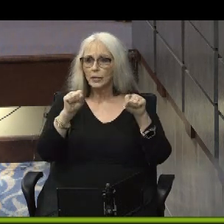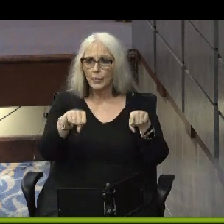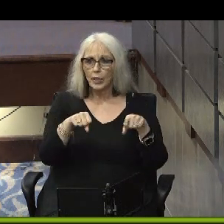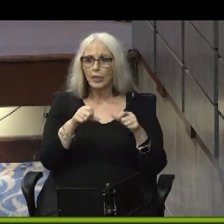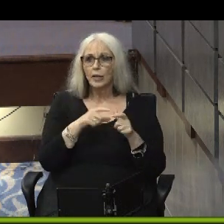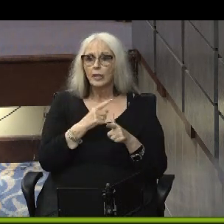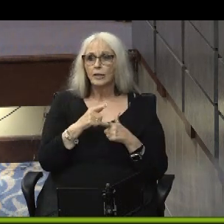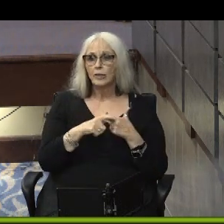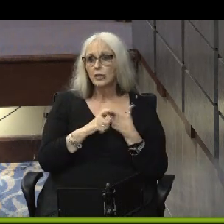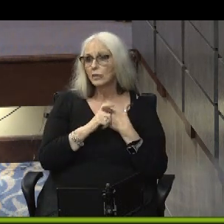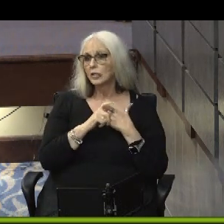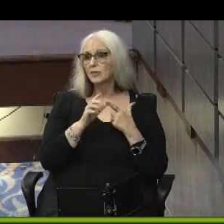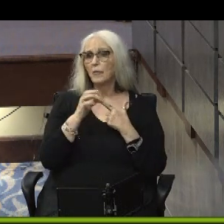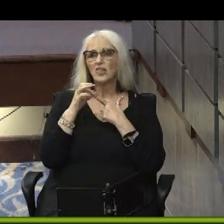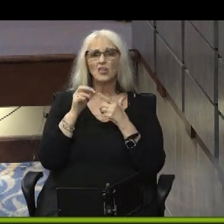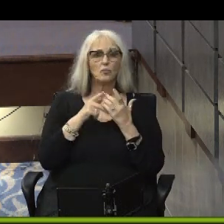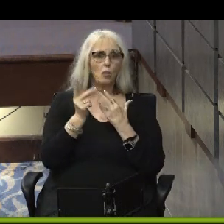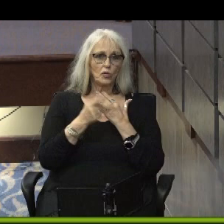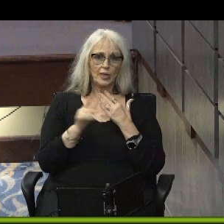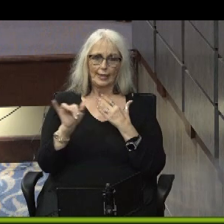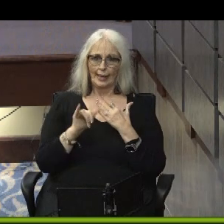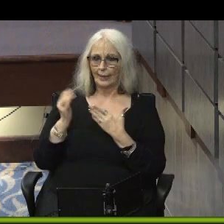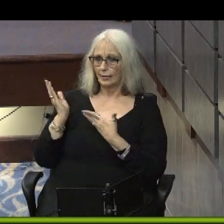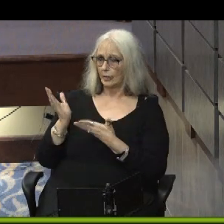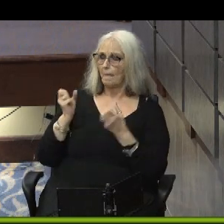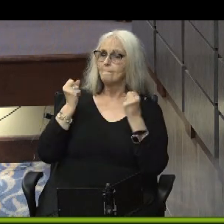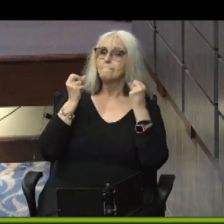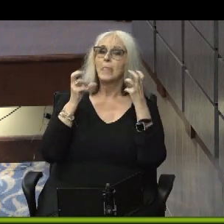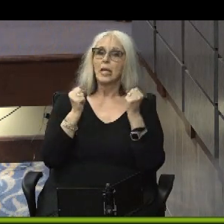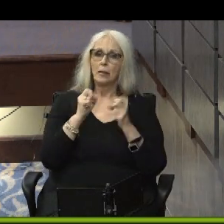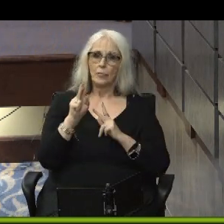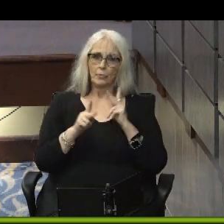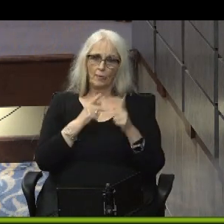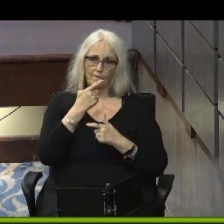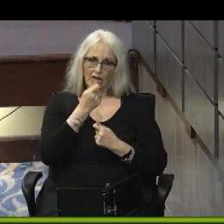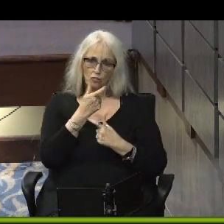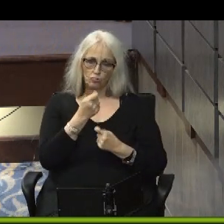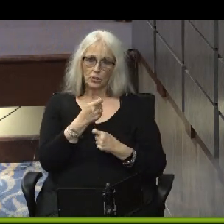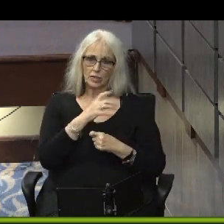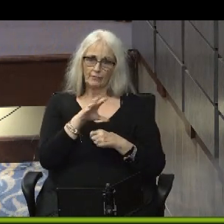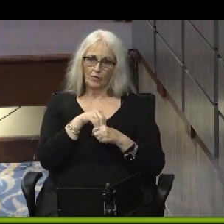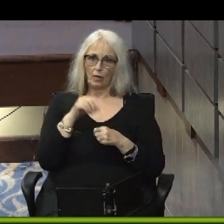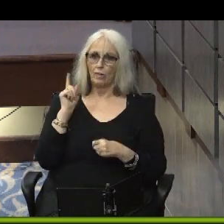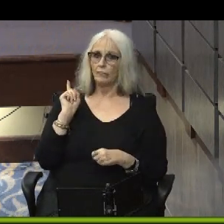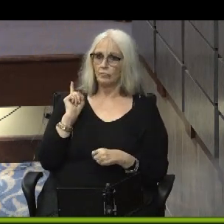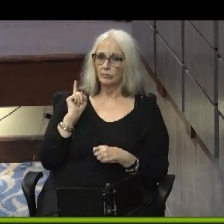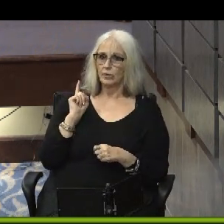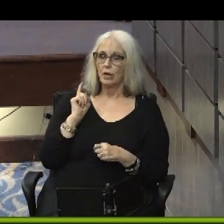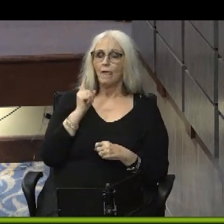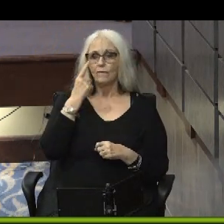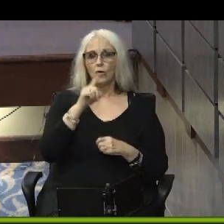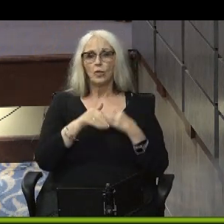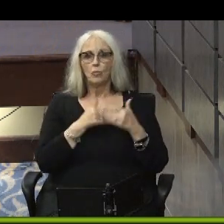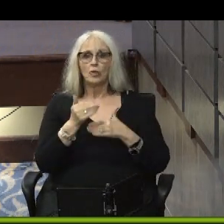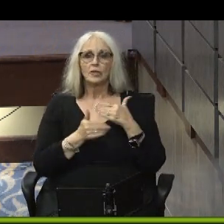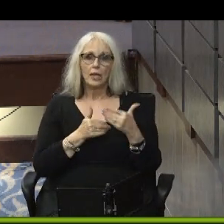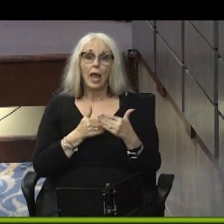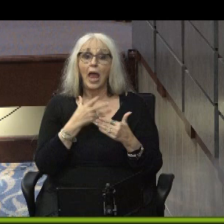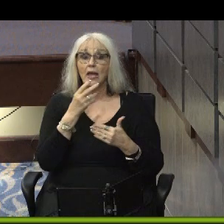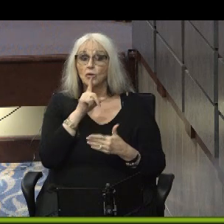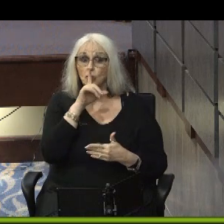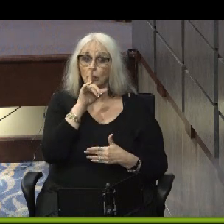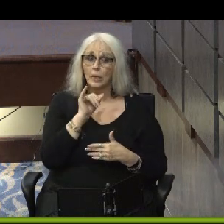way. Especially in projects like these, there are a lot of stakeholders we know that need to be informed through the process. And so really the